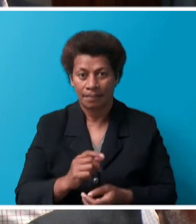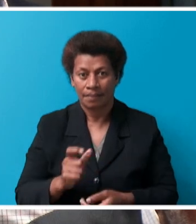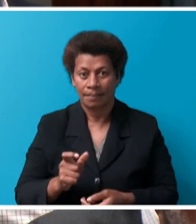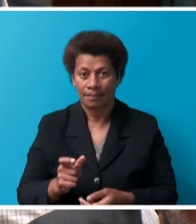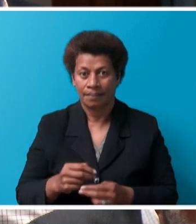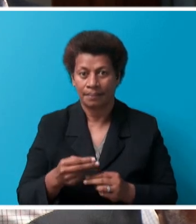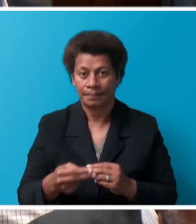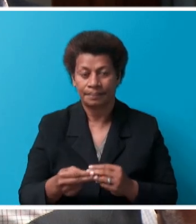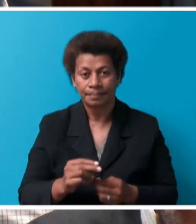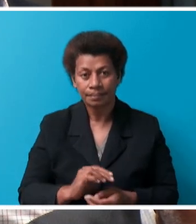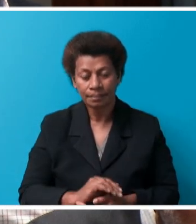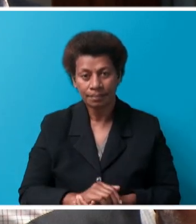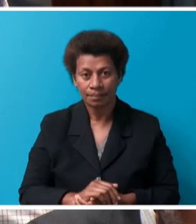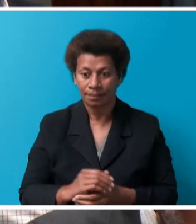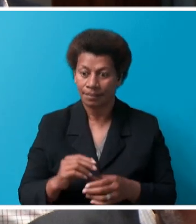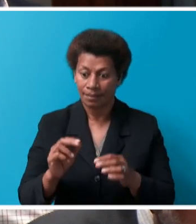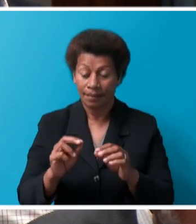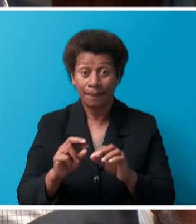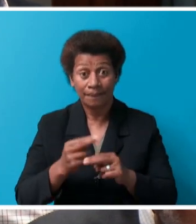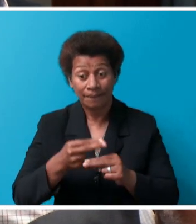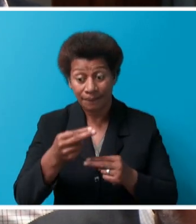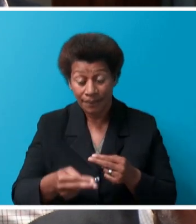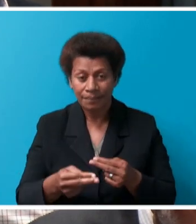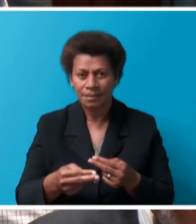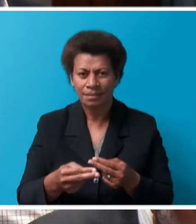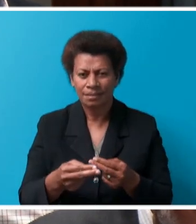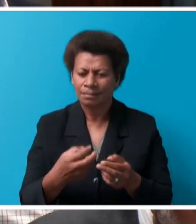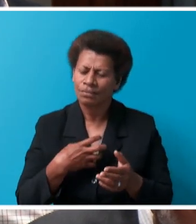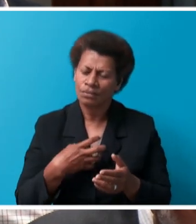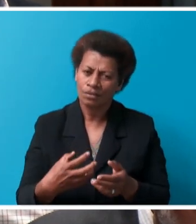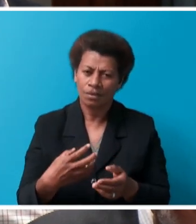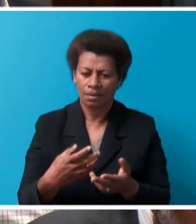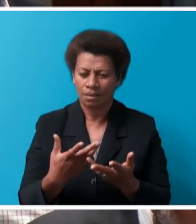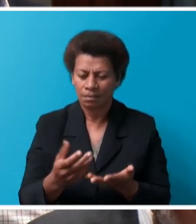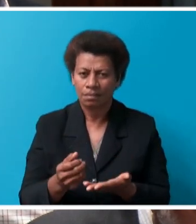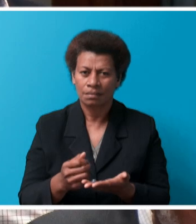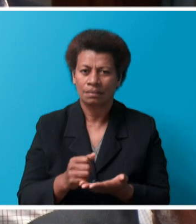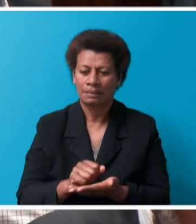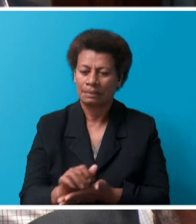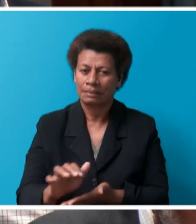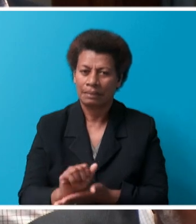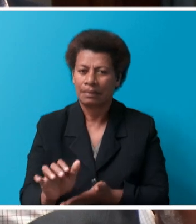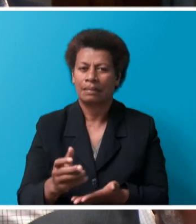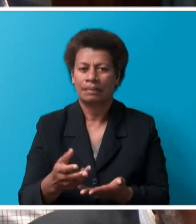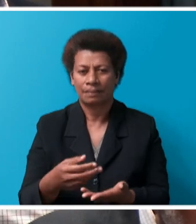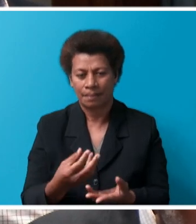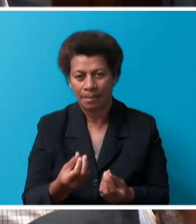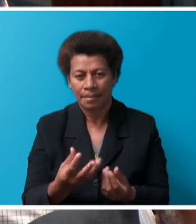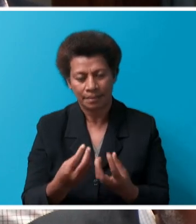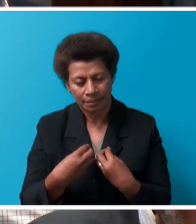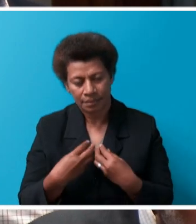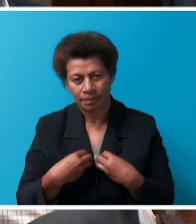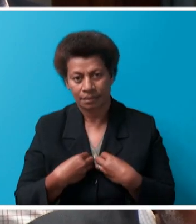Mr. Speaker, sir, farmers are producing, they are selling, they are earning, and this government is